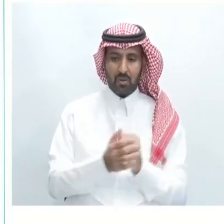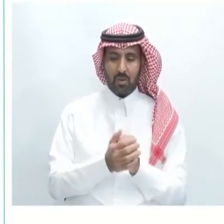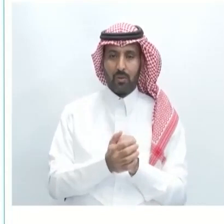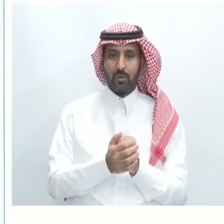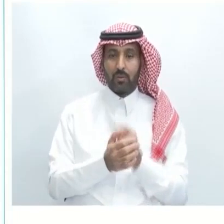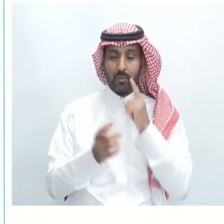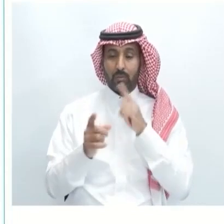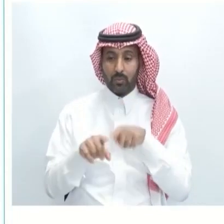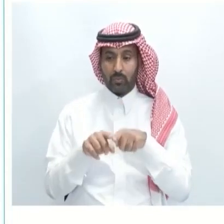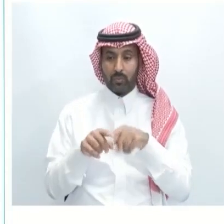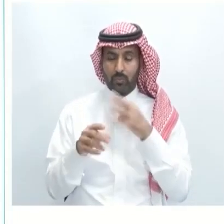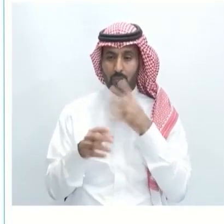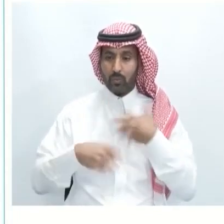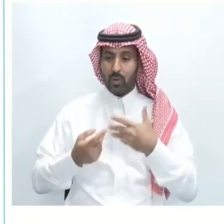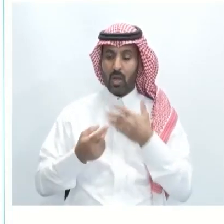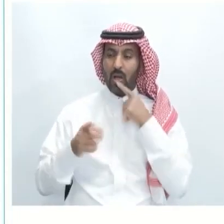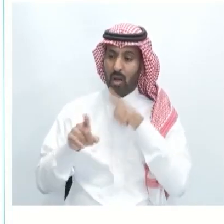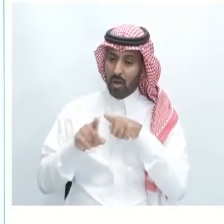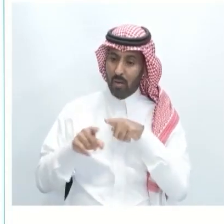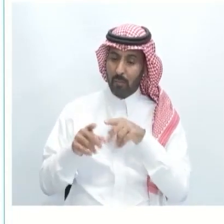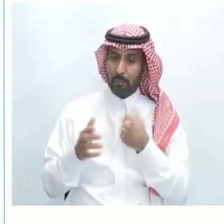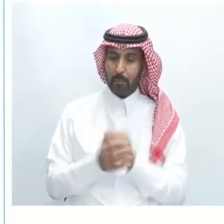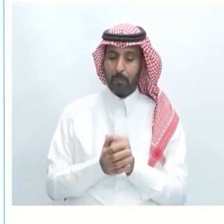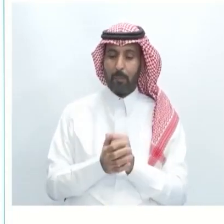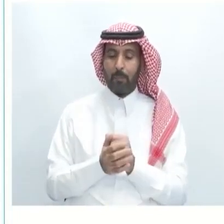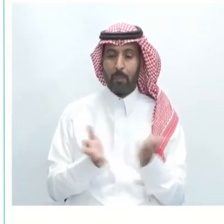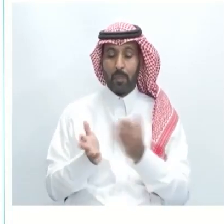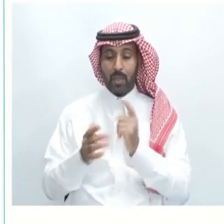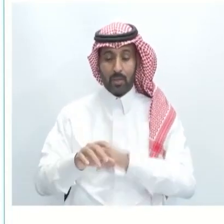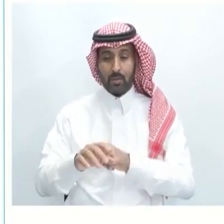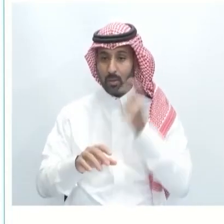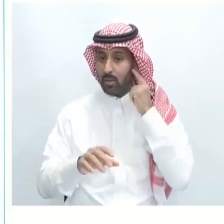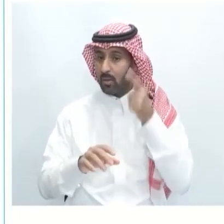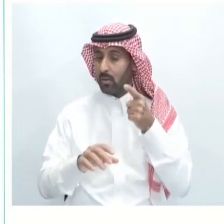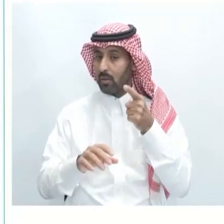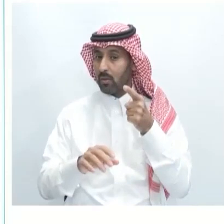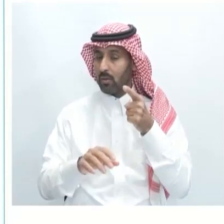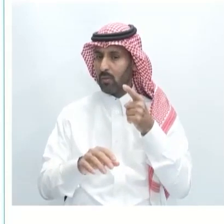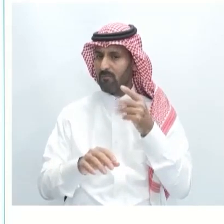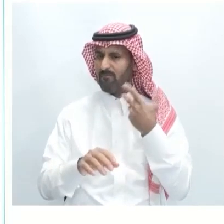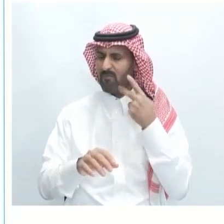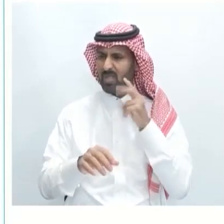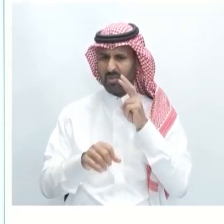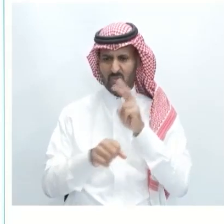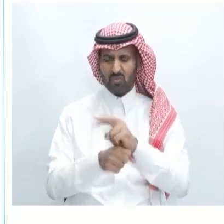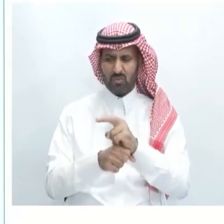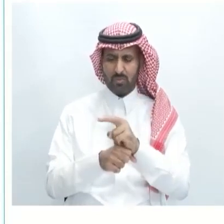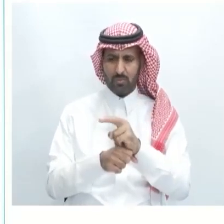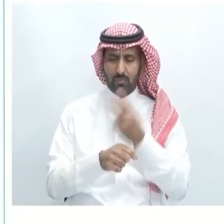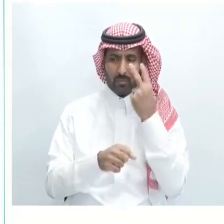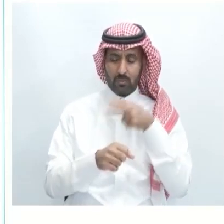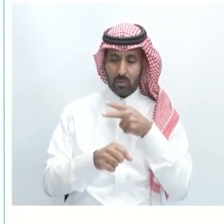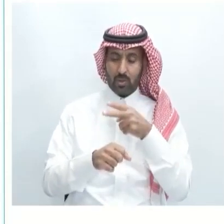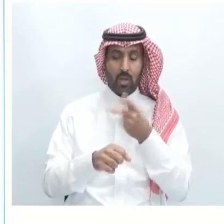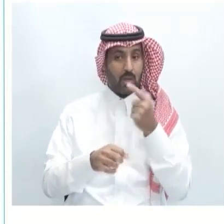hoax, the more likely people are to fall for it. So the next time you hear something that sounds too silly to be true, look at